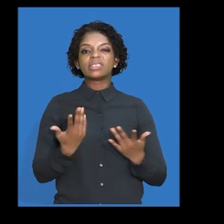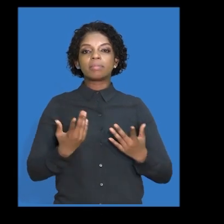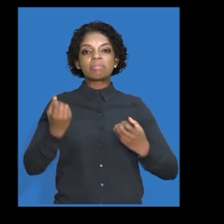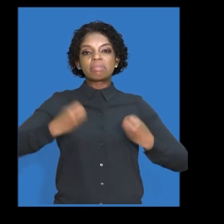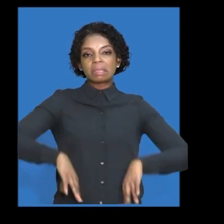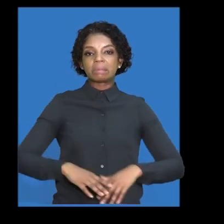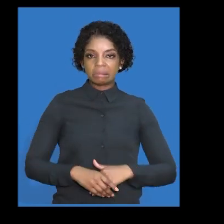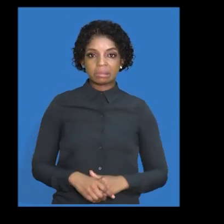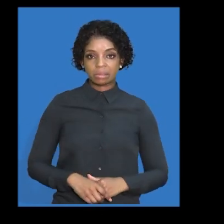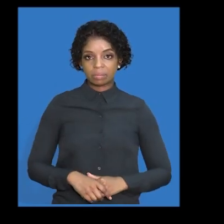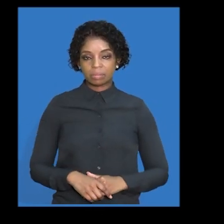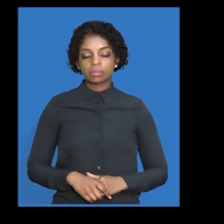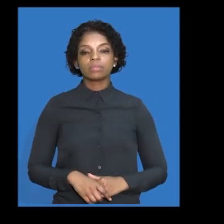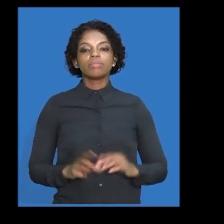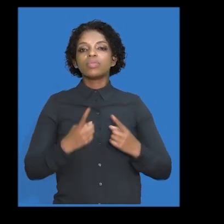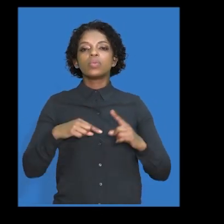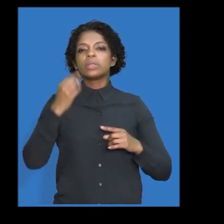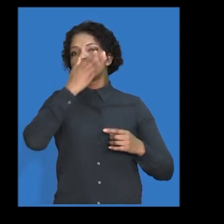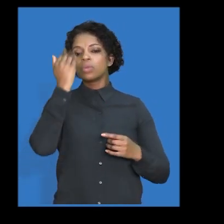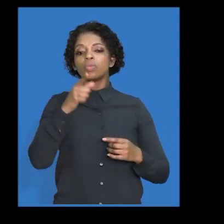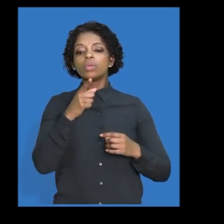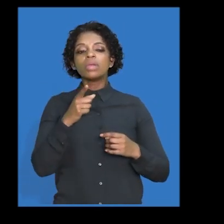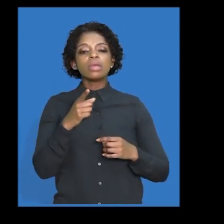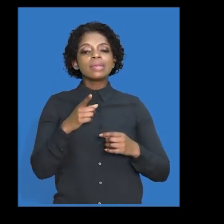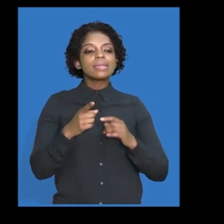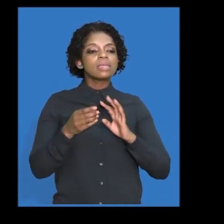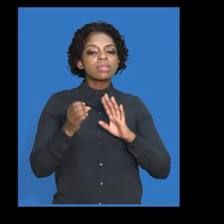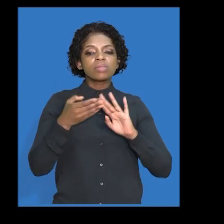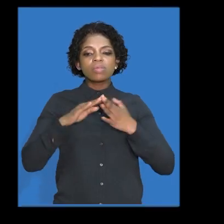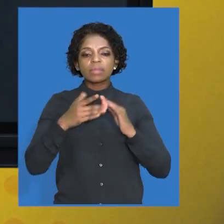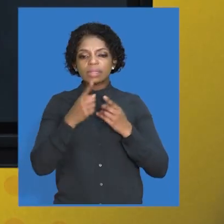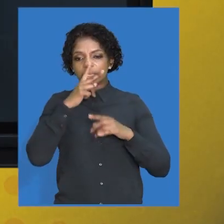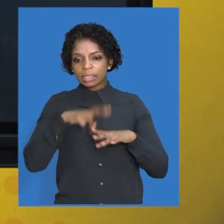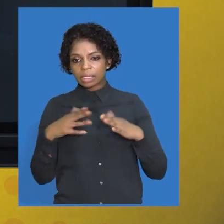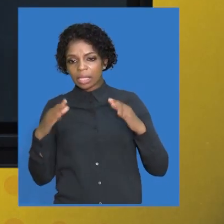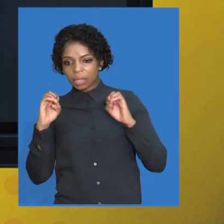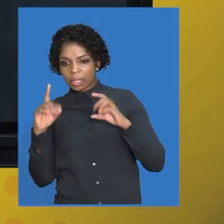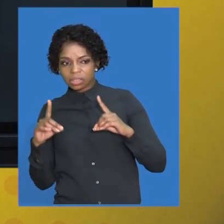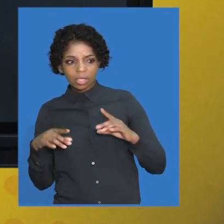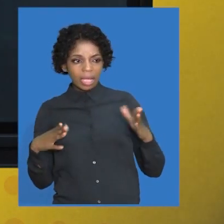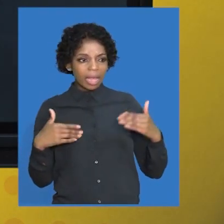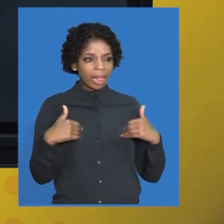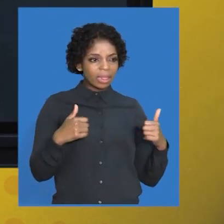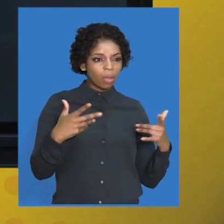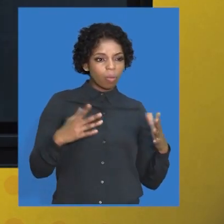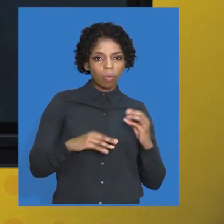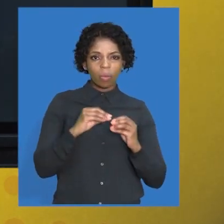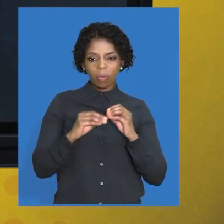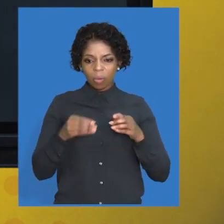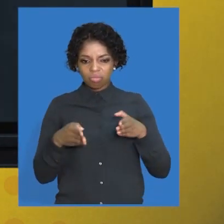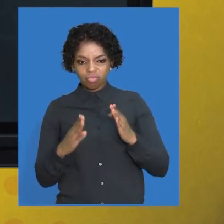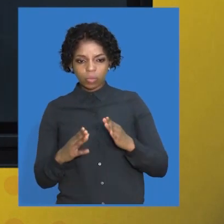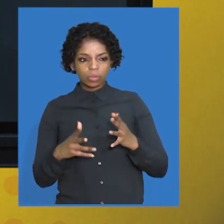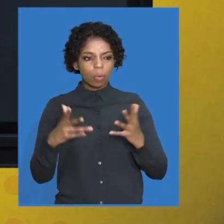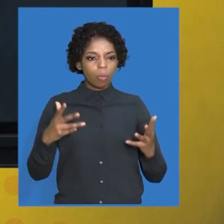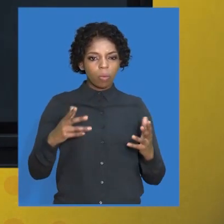what community wants. Do they need education? Do they need healthcare? Do they need infrastructure? We might think, oh, okay, cool, all